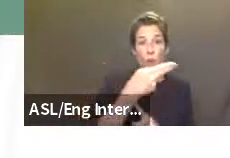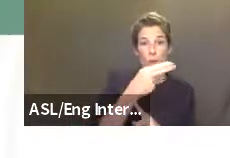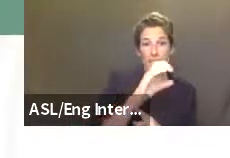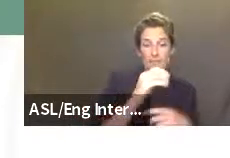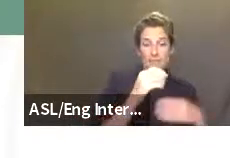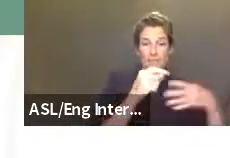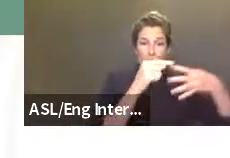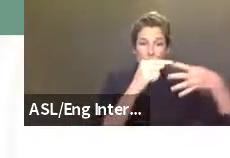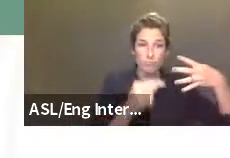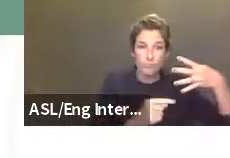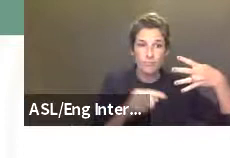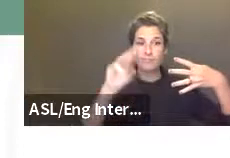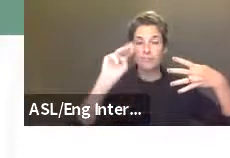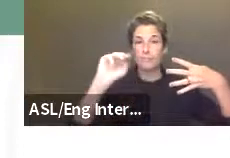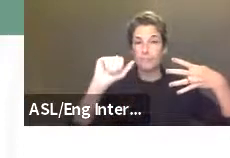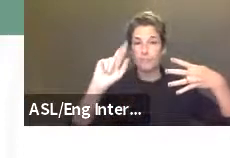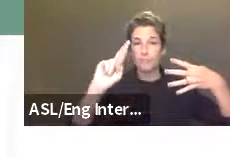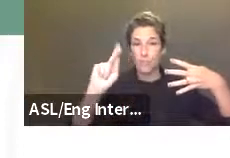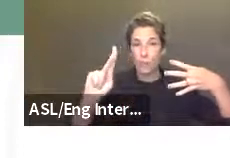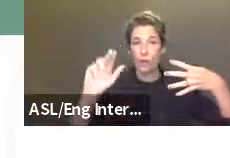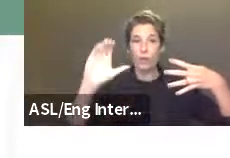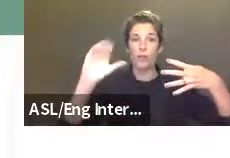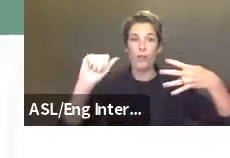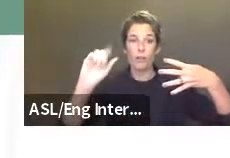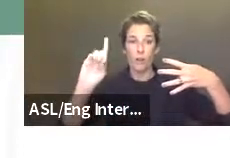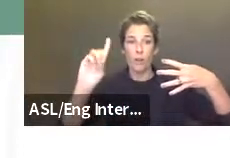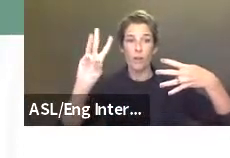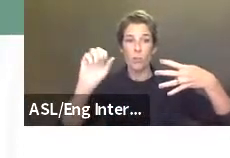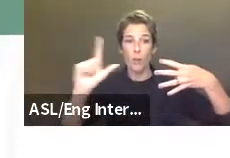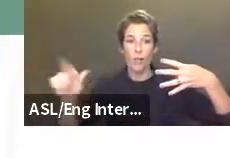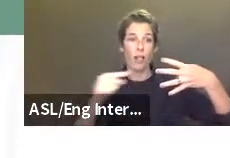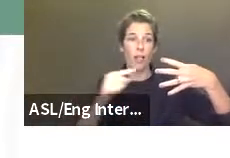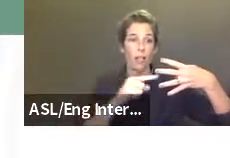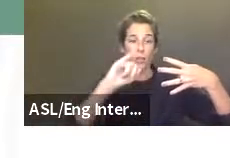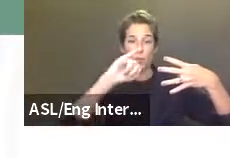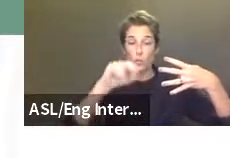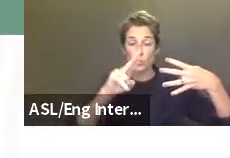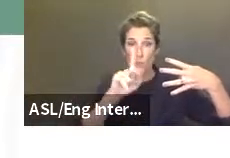Chibaro, Susan Gilbert, and Danielle Patia.